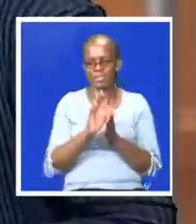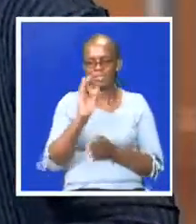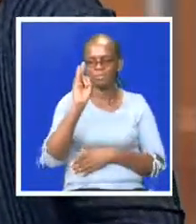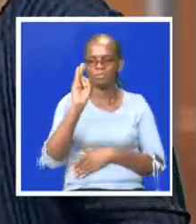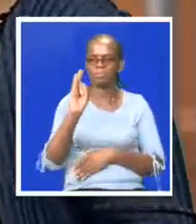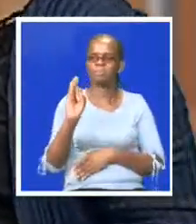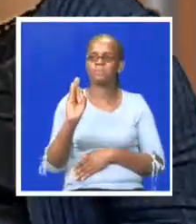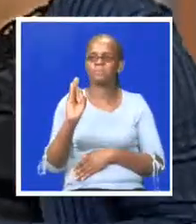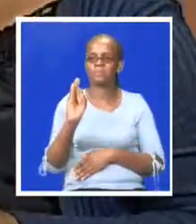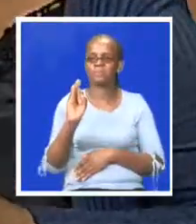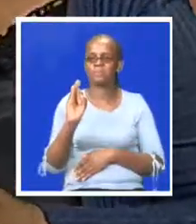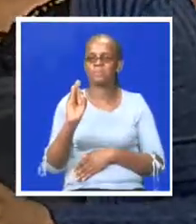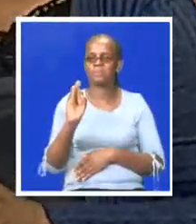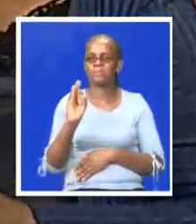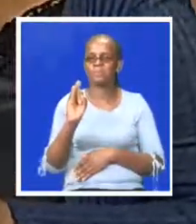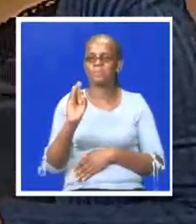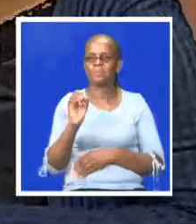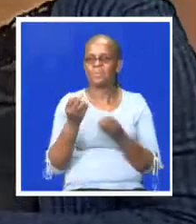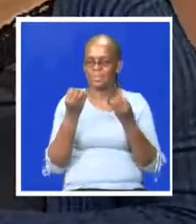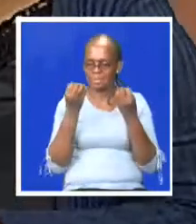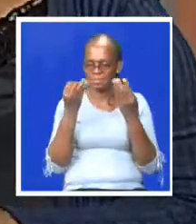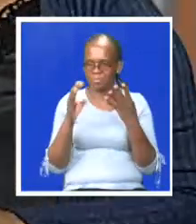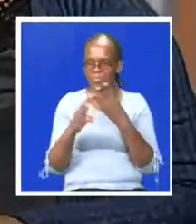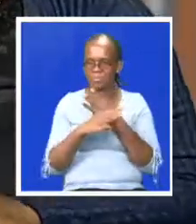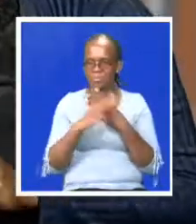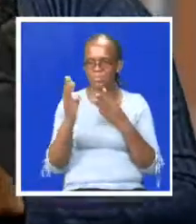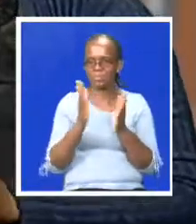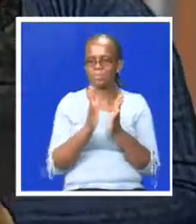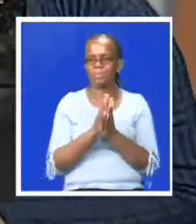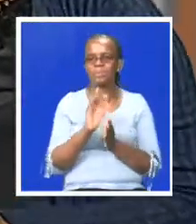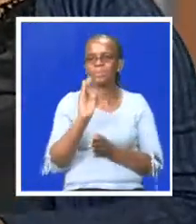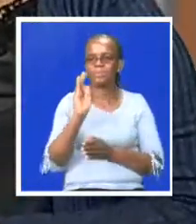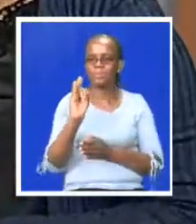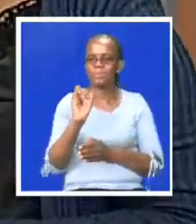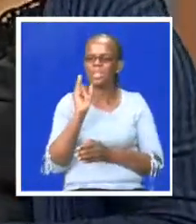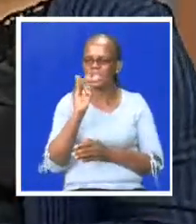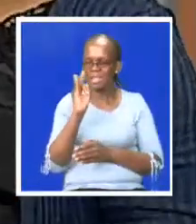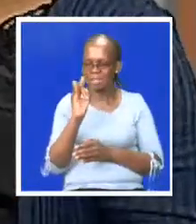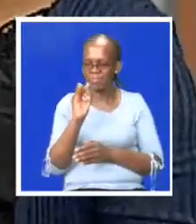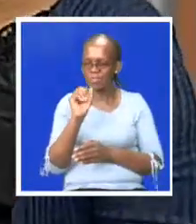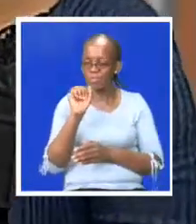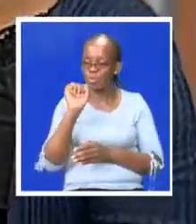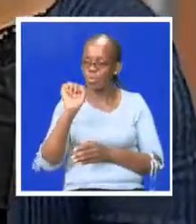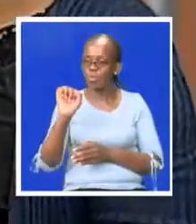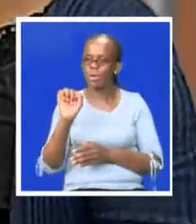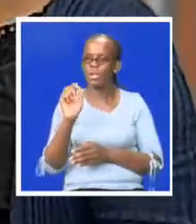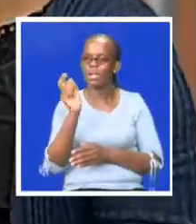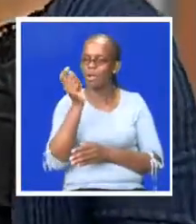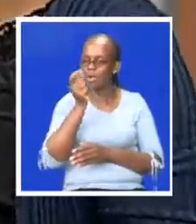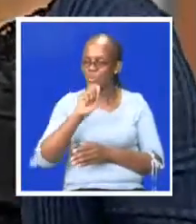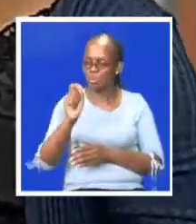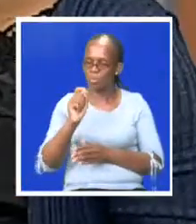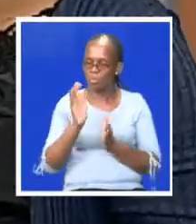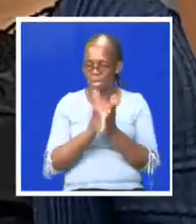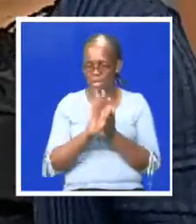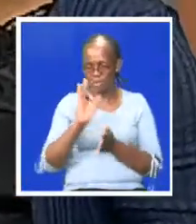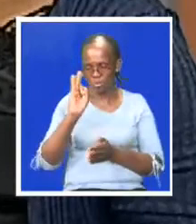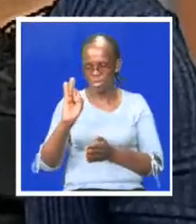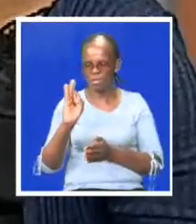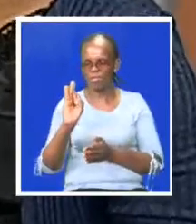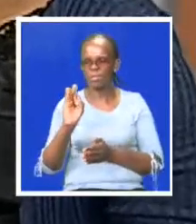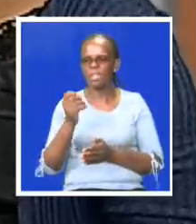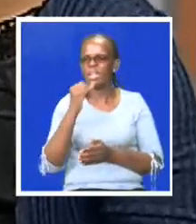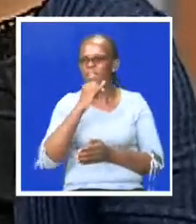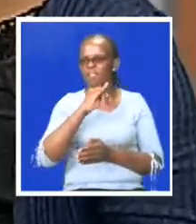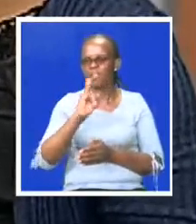number of the week is number 12. So when you write number 12, you write number 1,